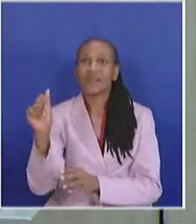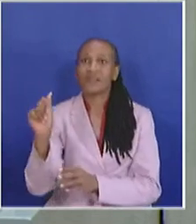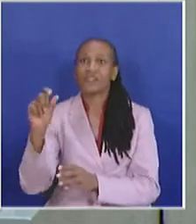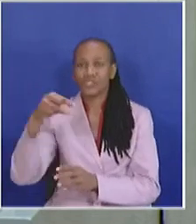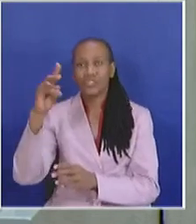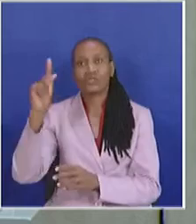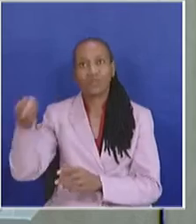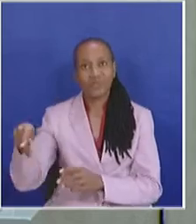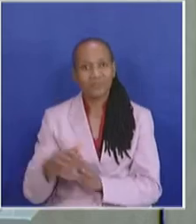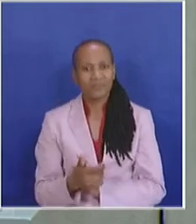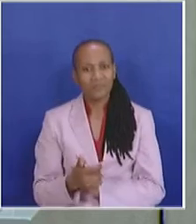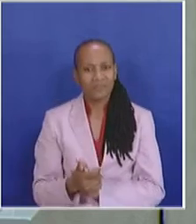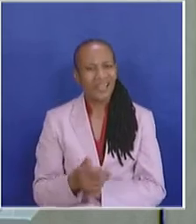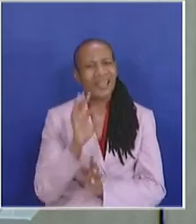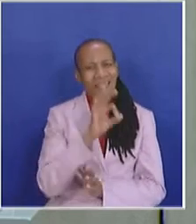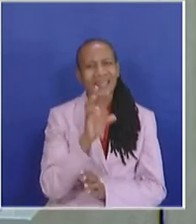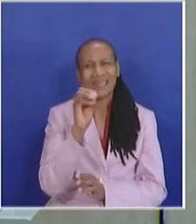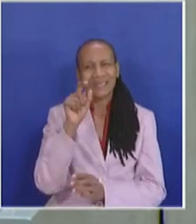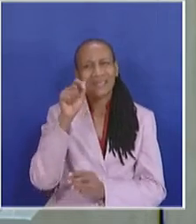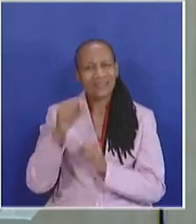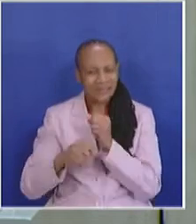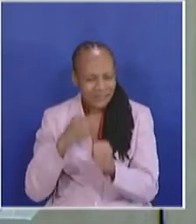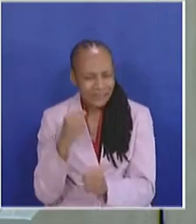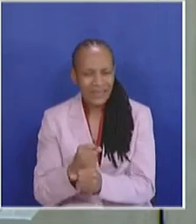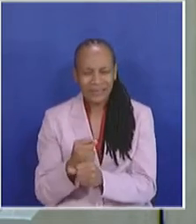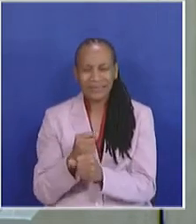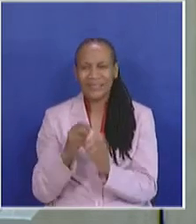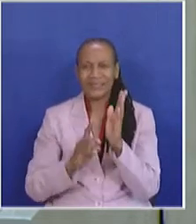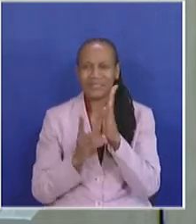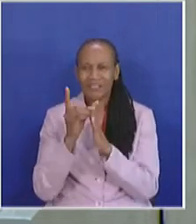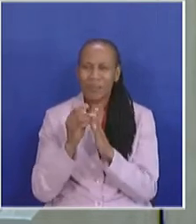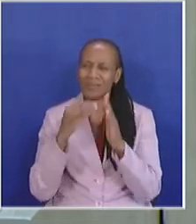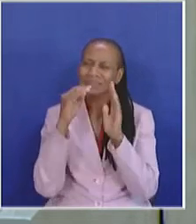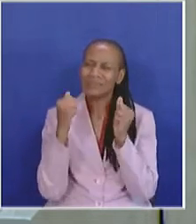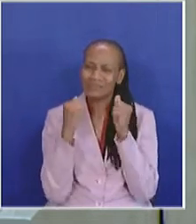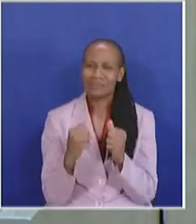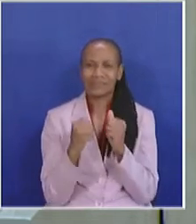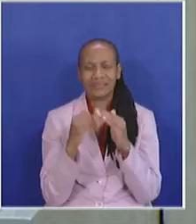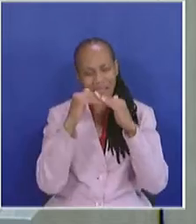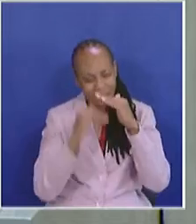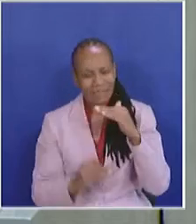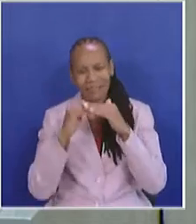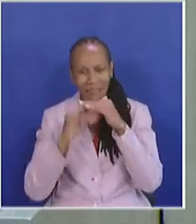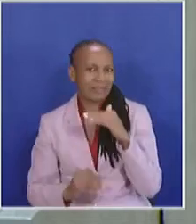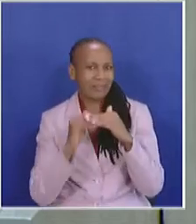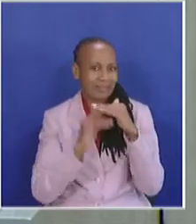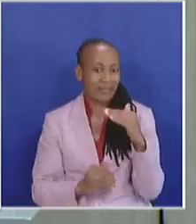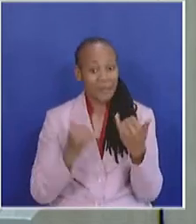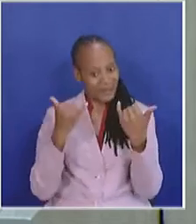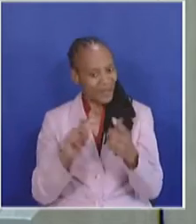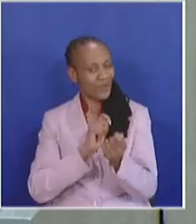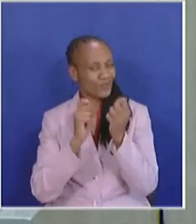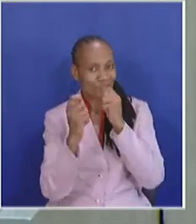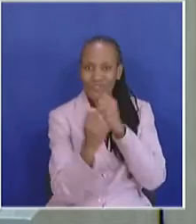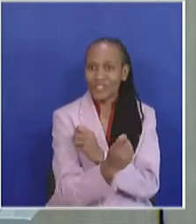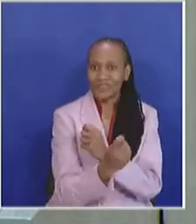to 300 years of underdevelopment, Honorable Julius, under racist nationalist government, the black majority of our citizens indeed continue